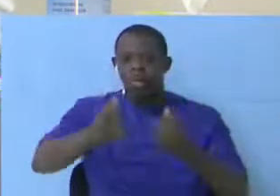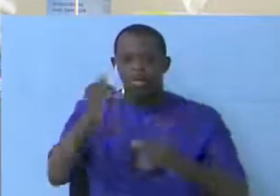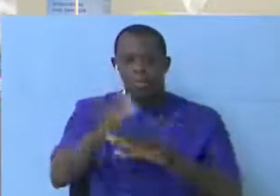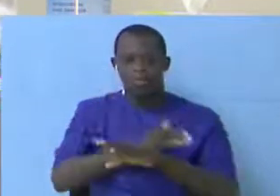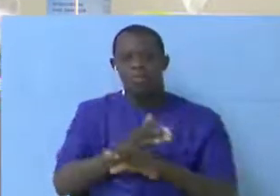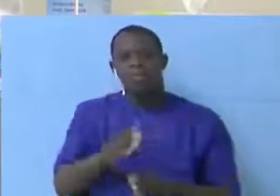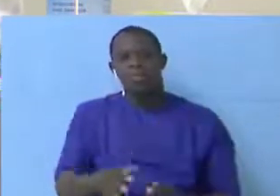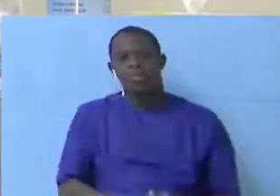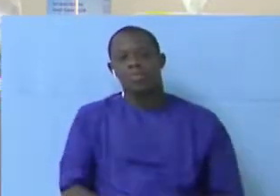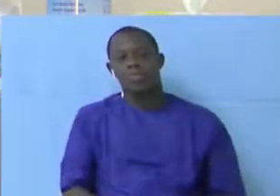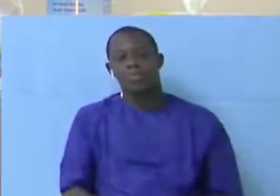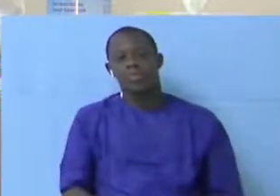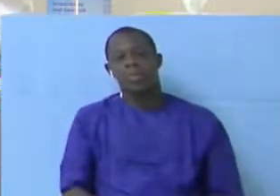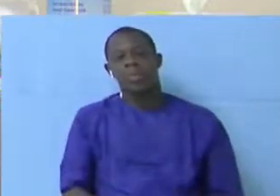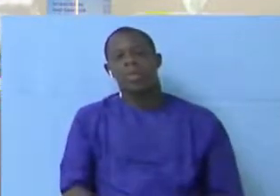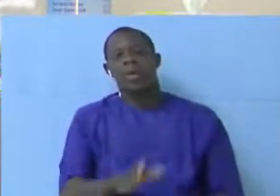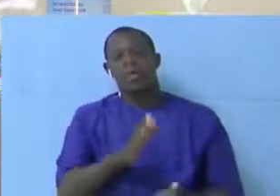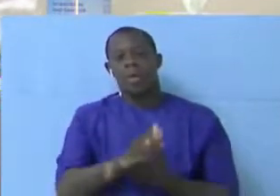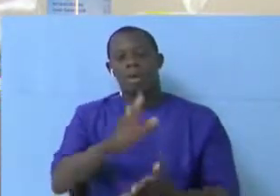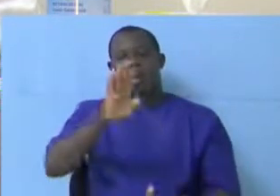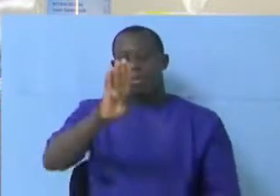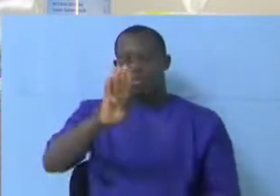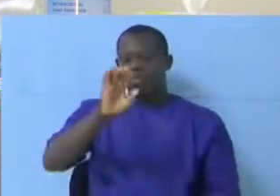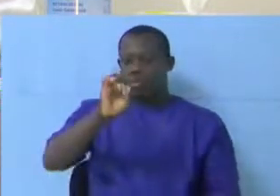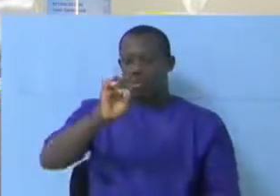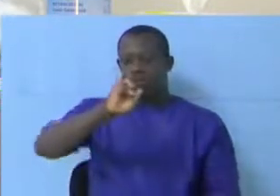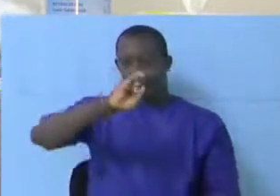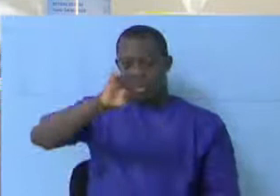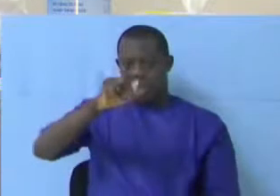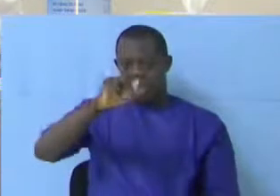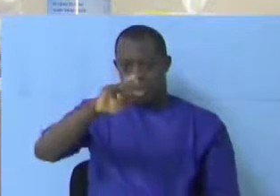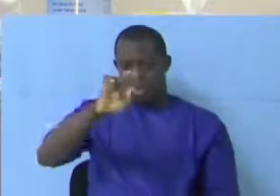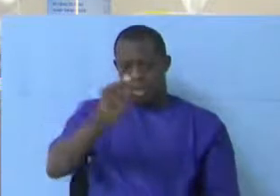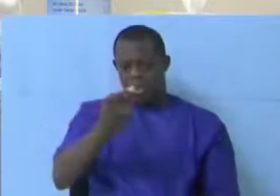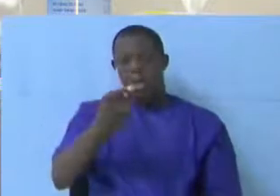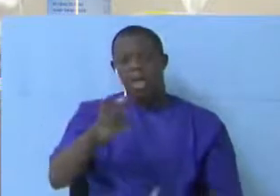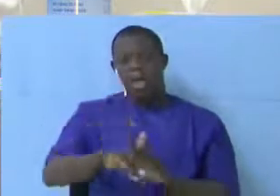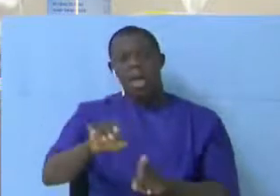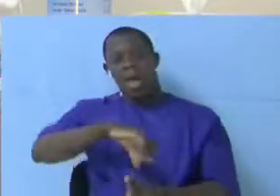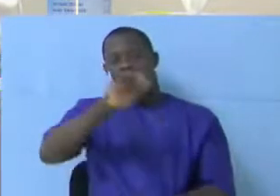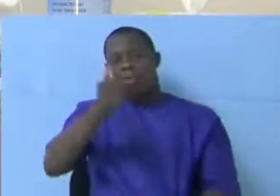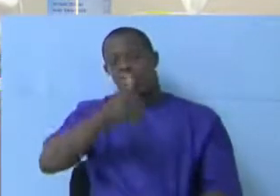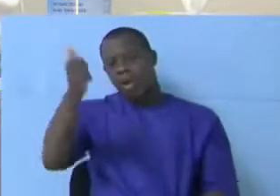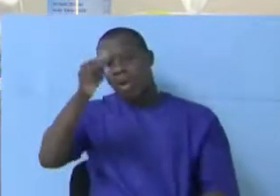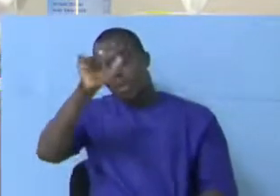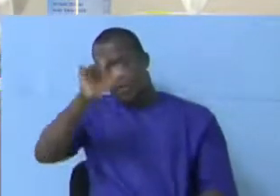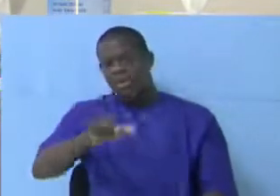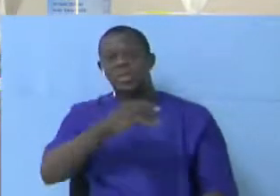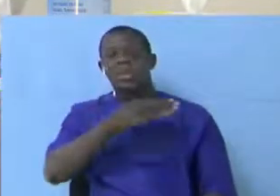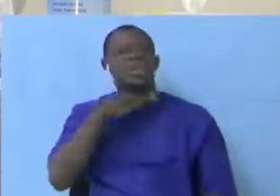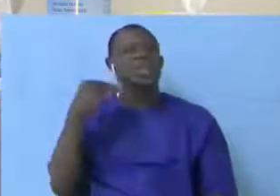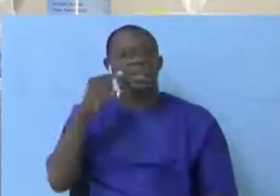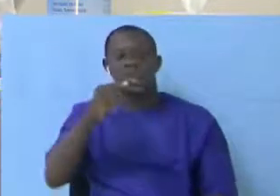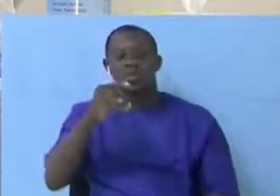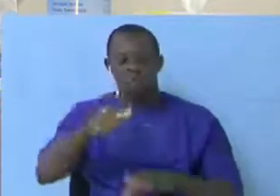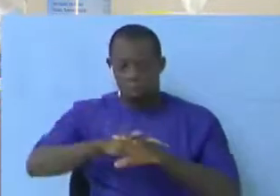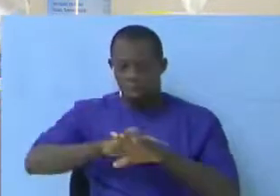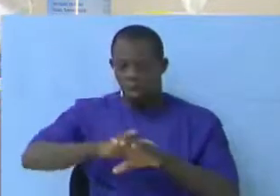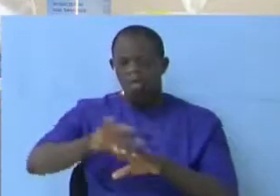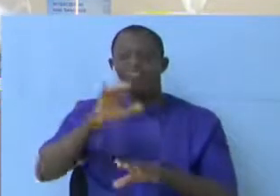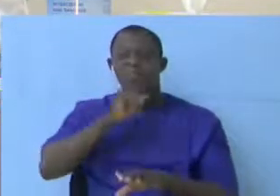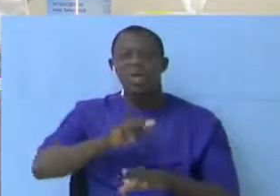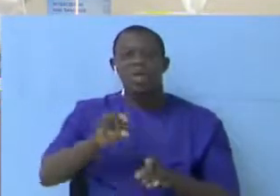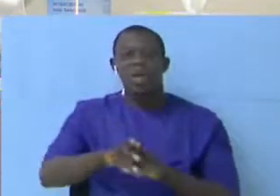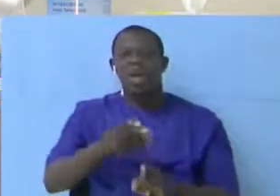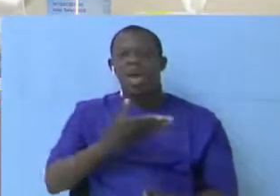fact that Bojang and this other guy killed the white man Kafu ko rom bojan is no reason why you